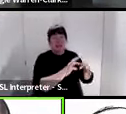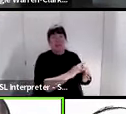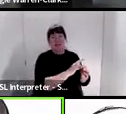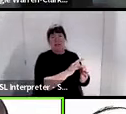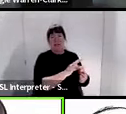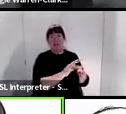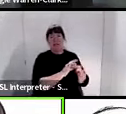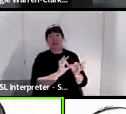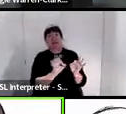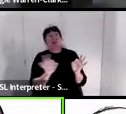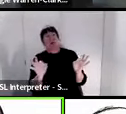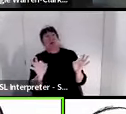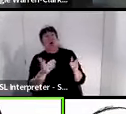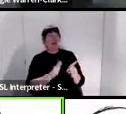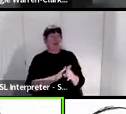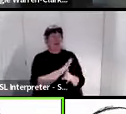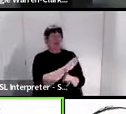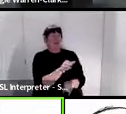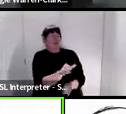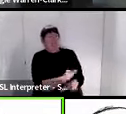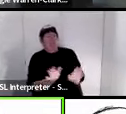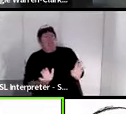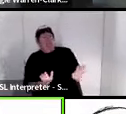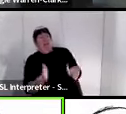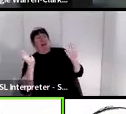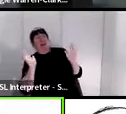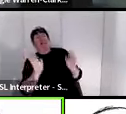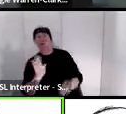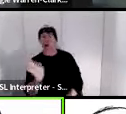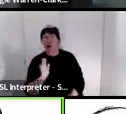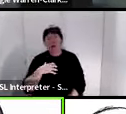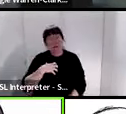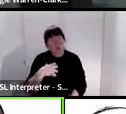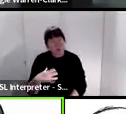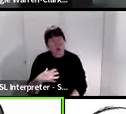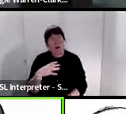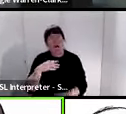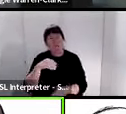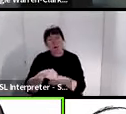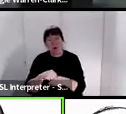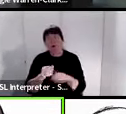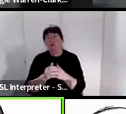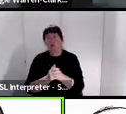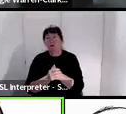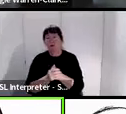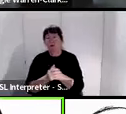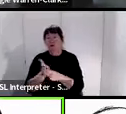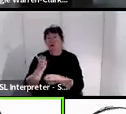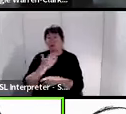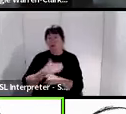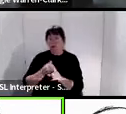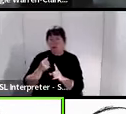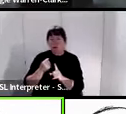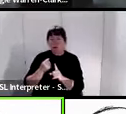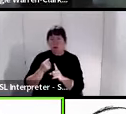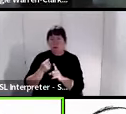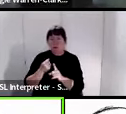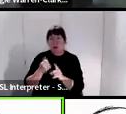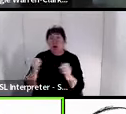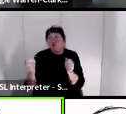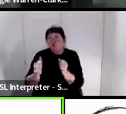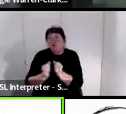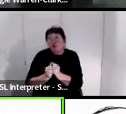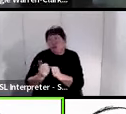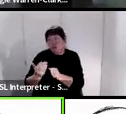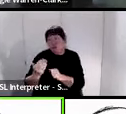beyond simply putting a ramp on the side of a building. And we want to reinforce the previous submission that